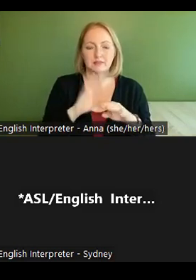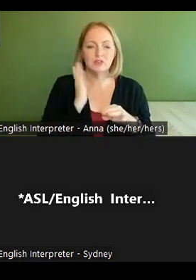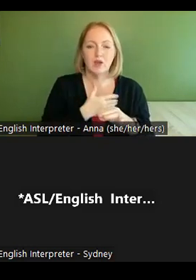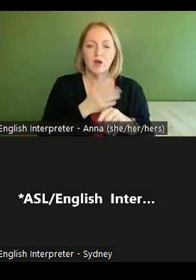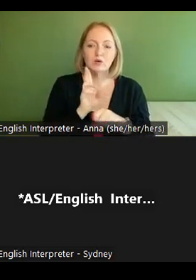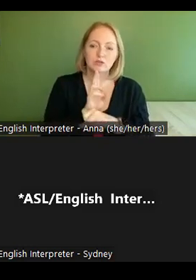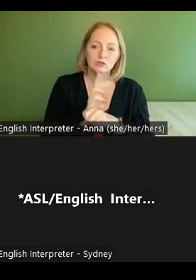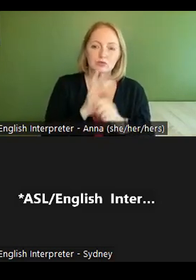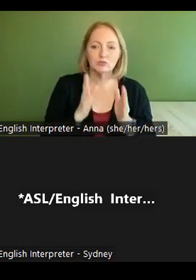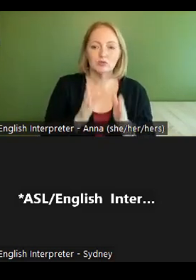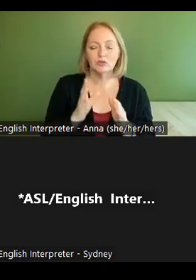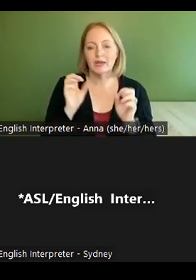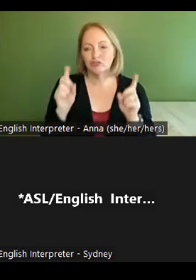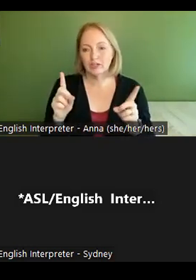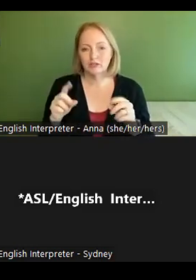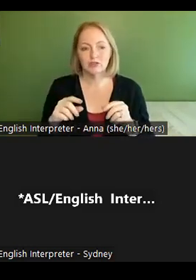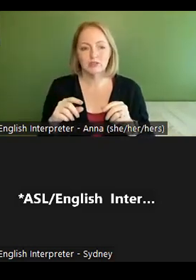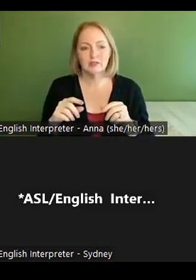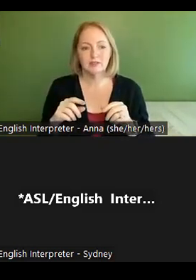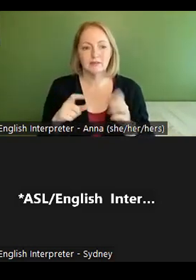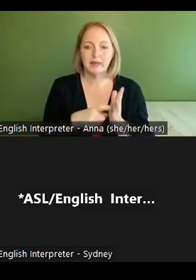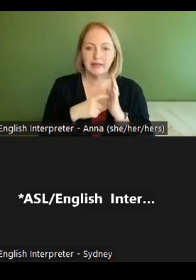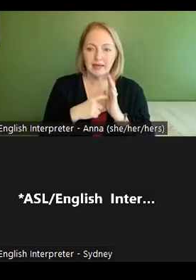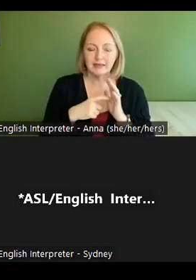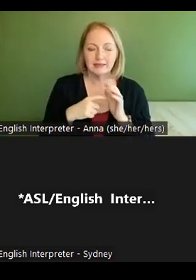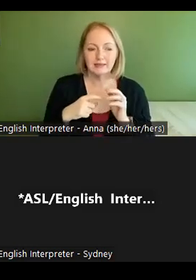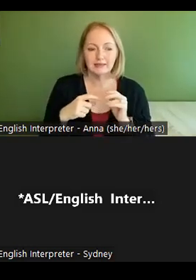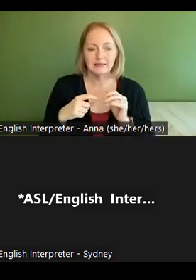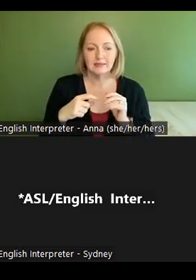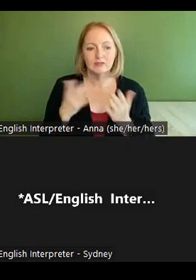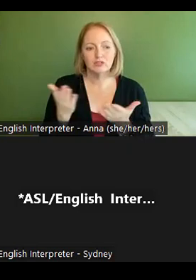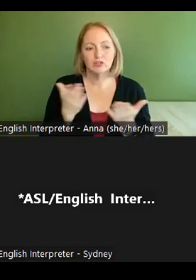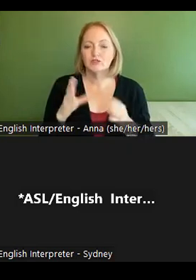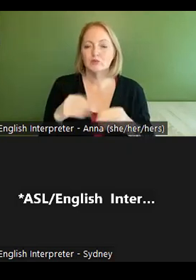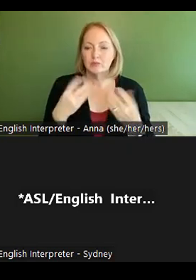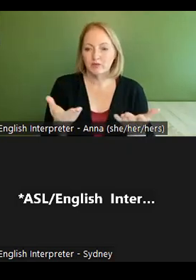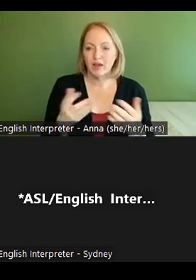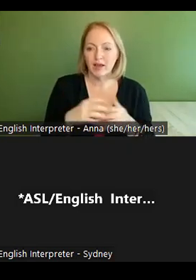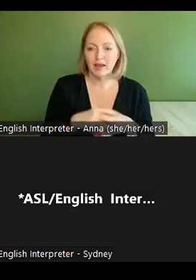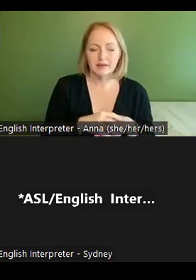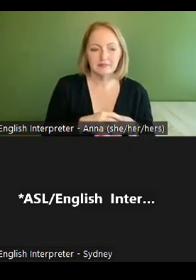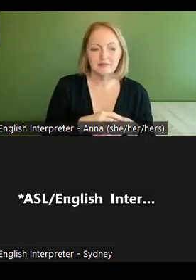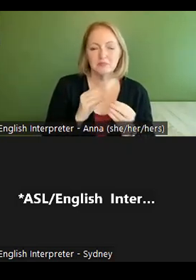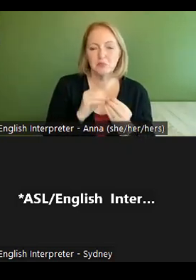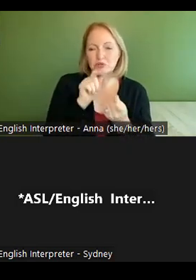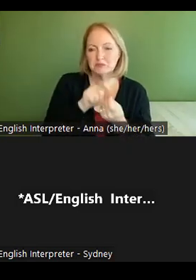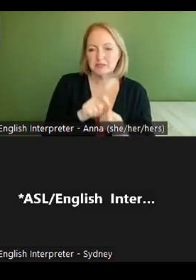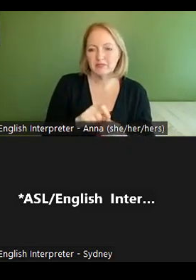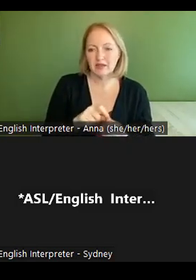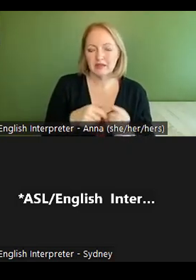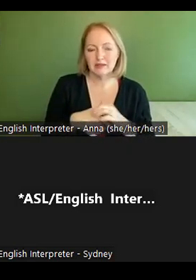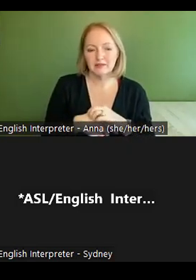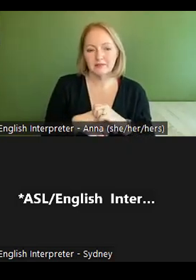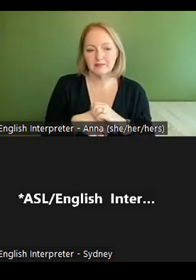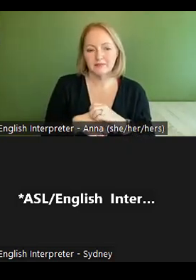consumer education mandates and services that we provide. And so more specifically, that